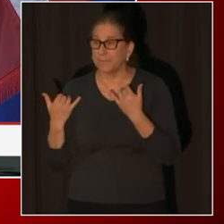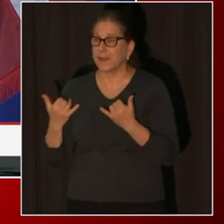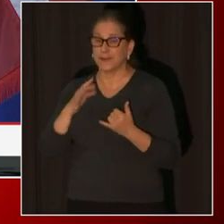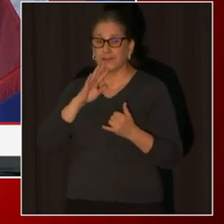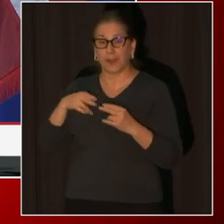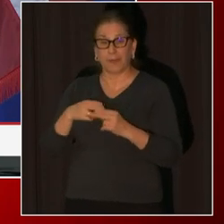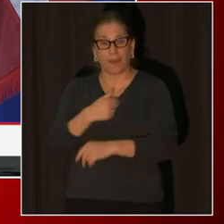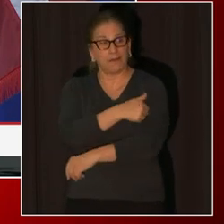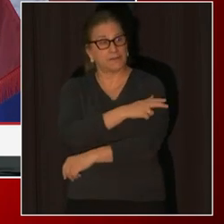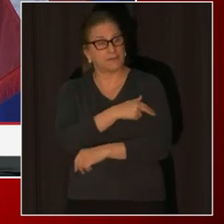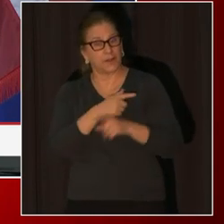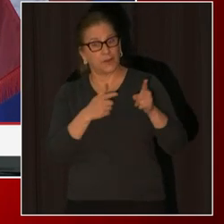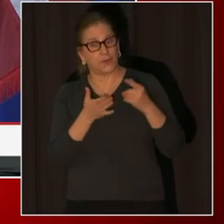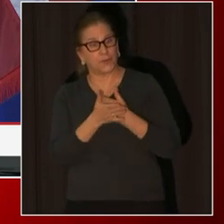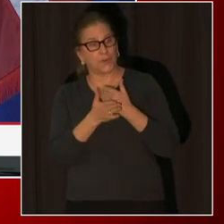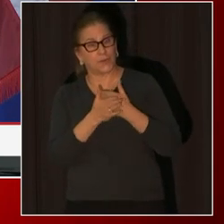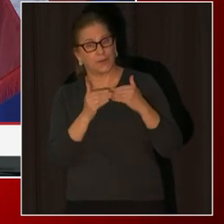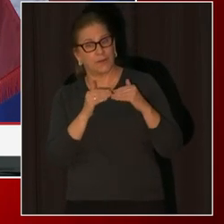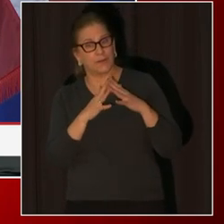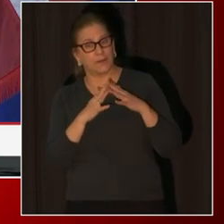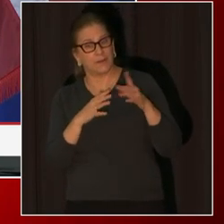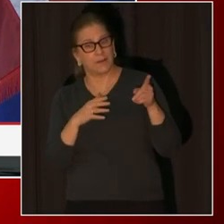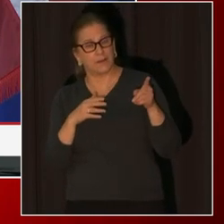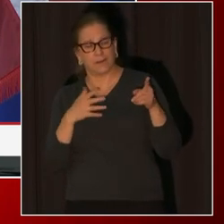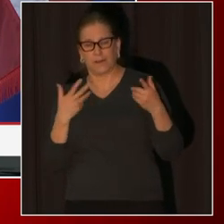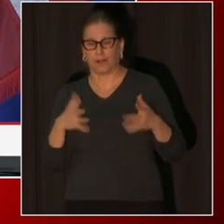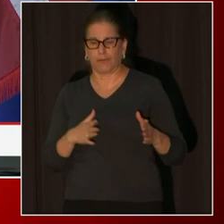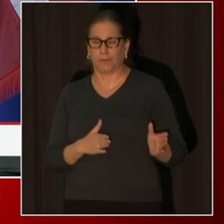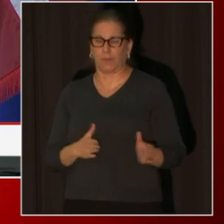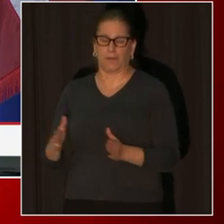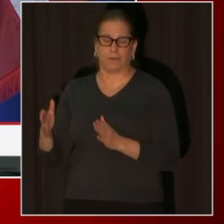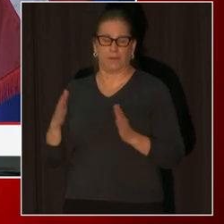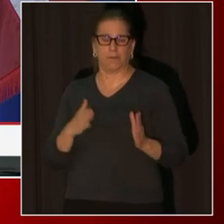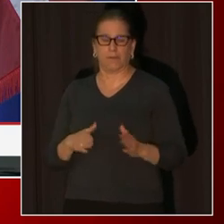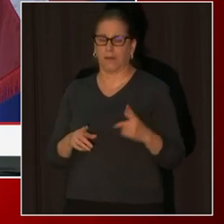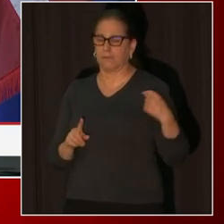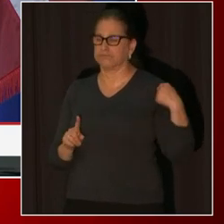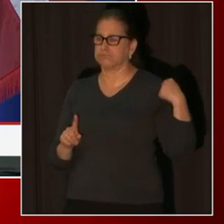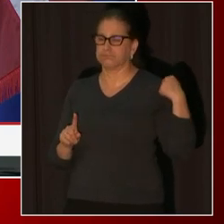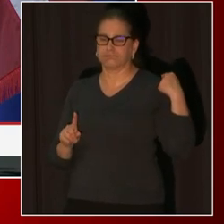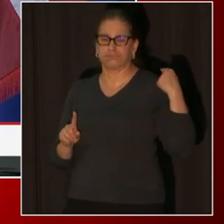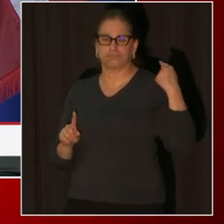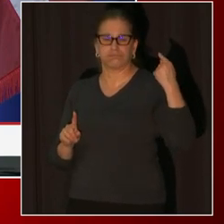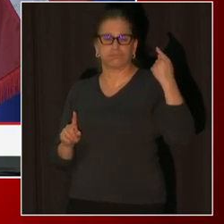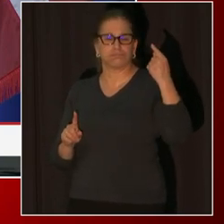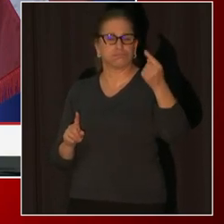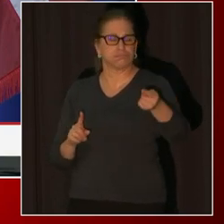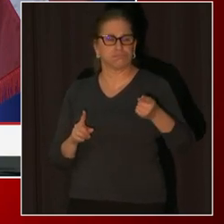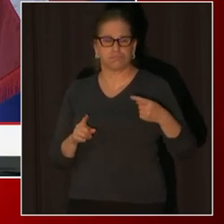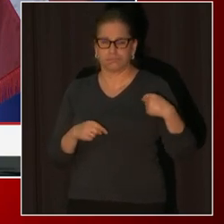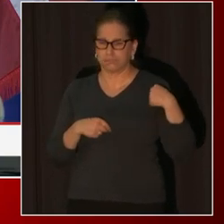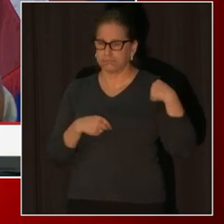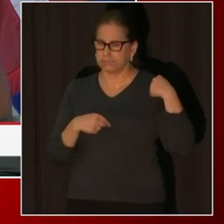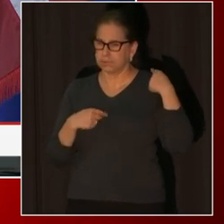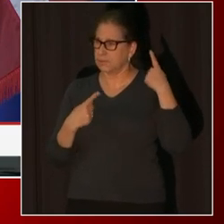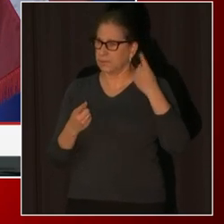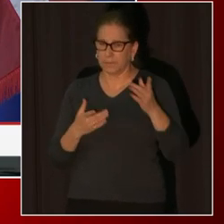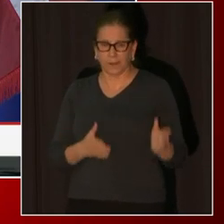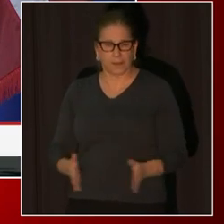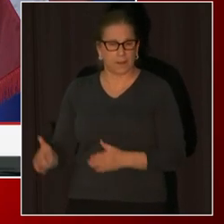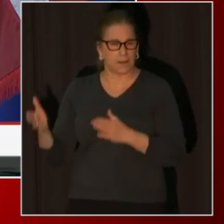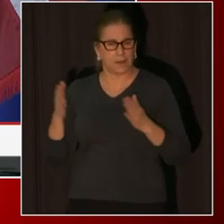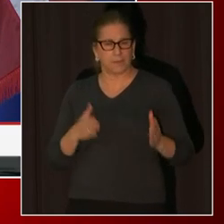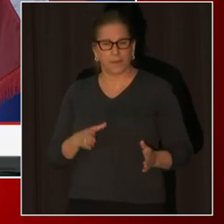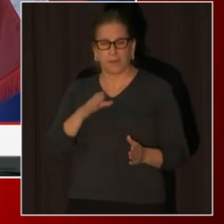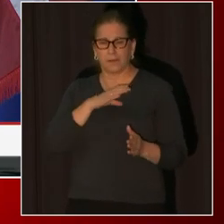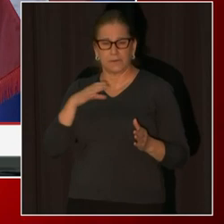long planned, and the council some years ago, I think it was Council Member Gray's leadership, put the capital